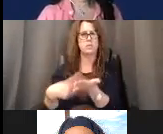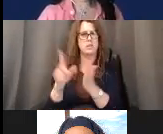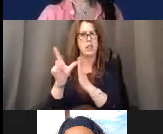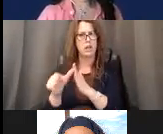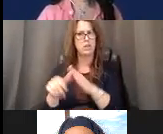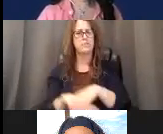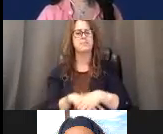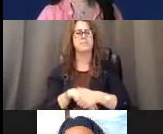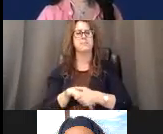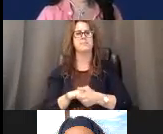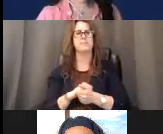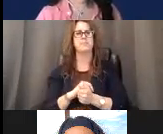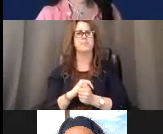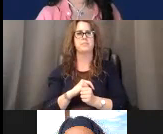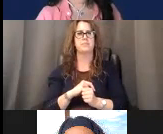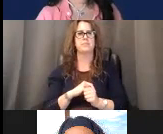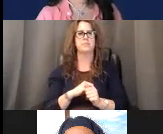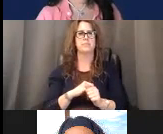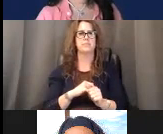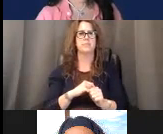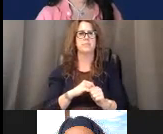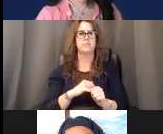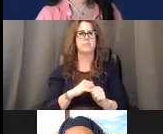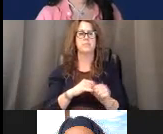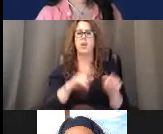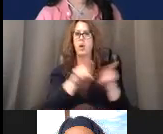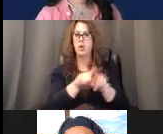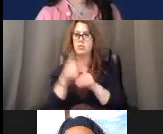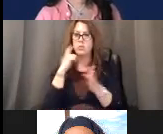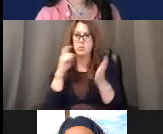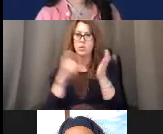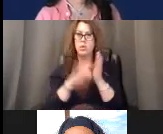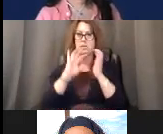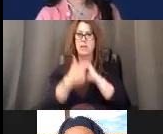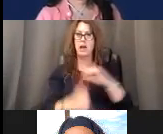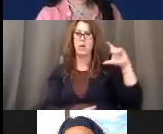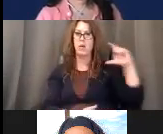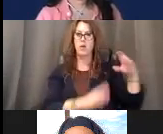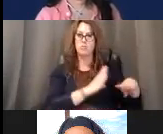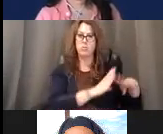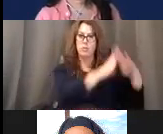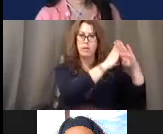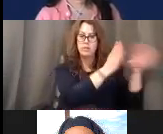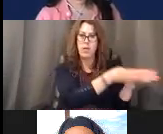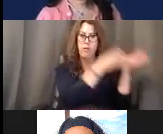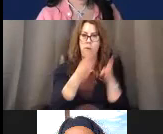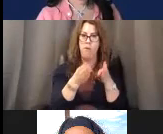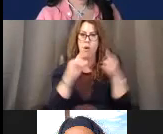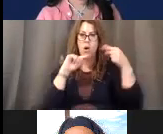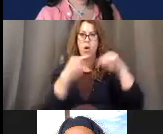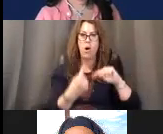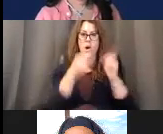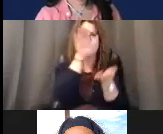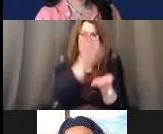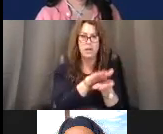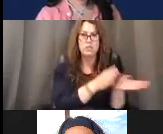And you can also see how siloed this becomes, right? So prevention is separate from harm reduction, and it's separate from structural well-being. And